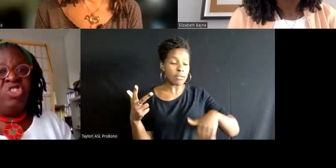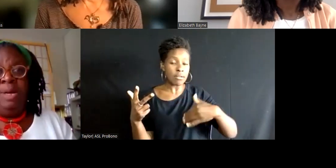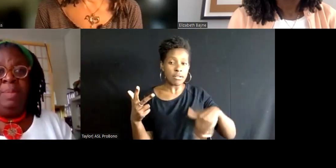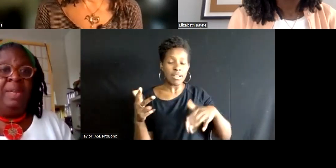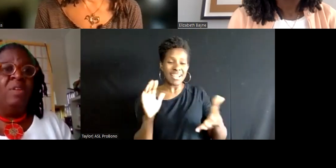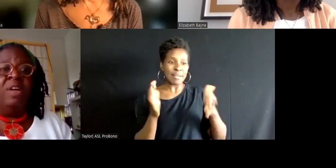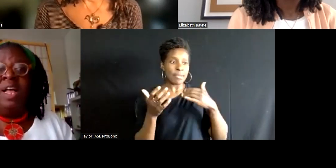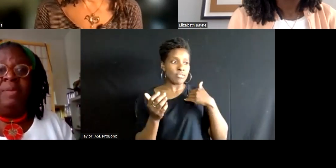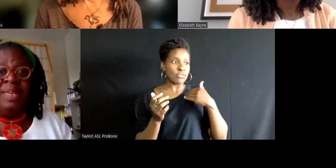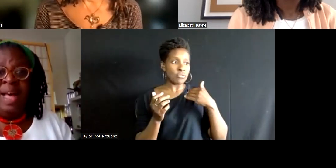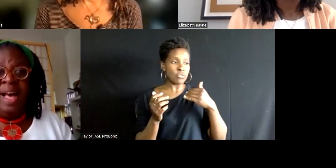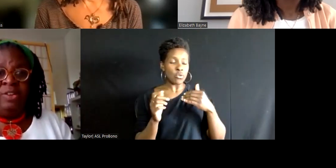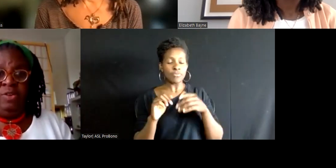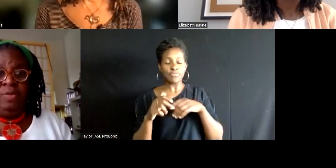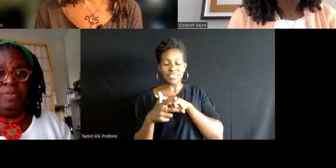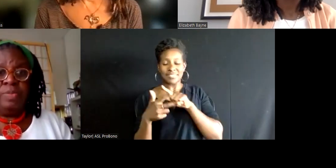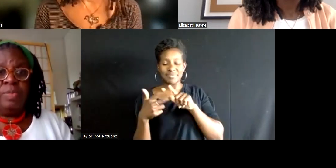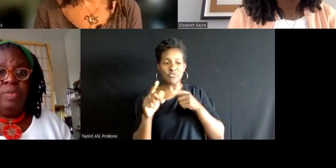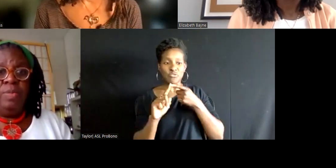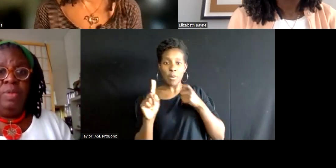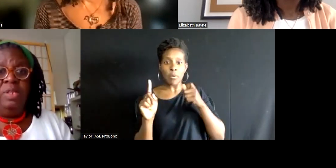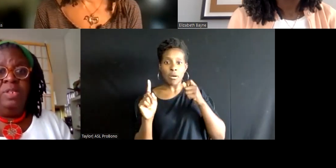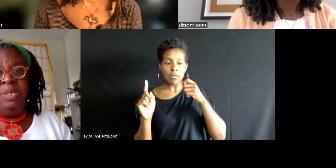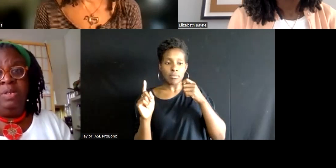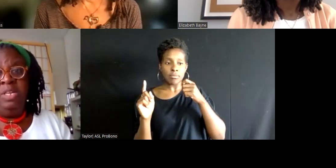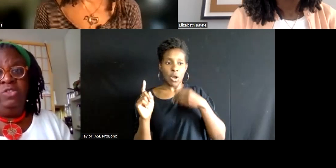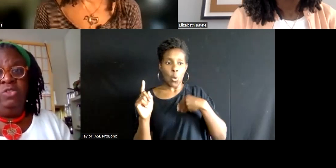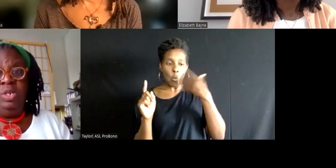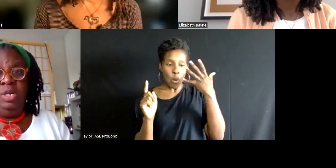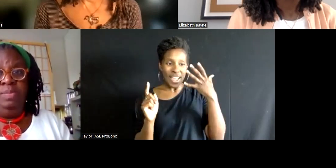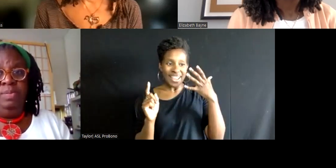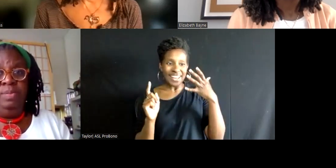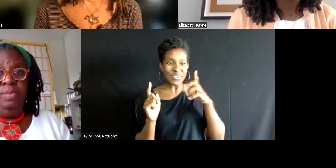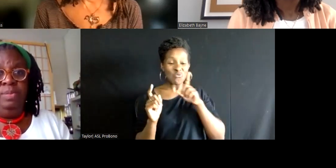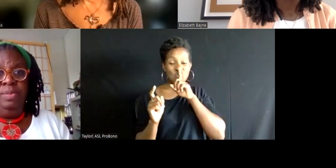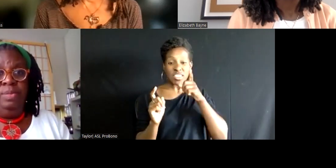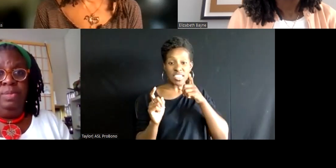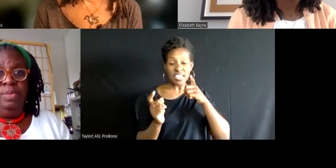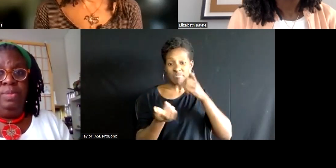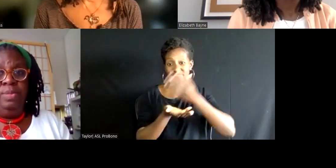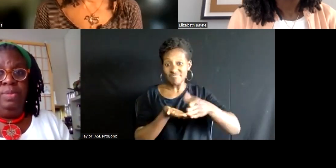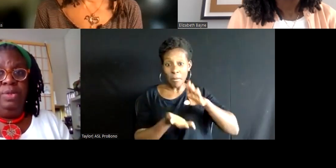white butcher, I'm not even gonna call him a doctor, to build their surgery on.